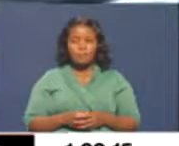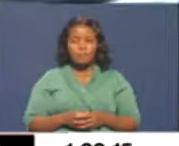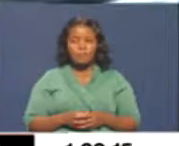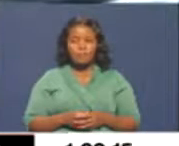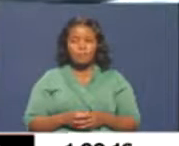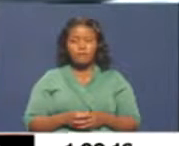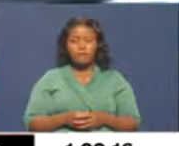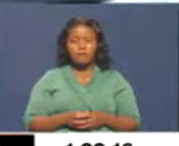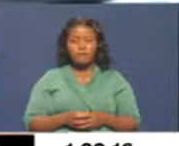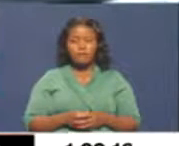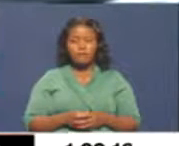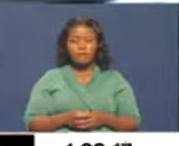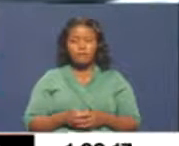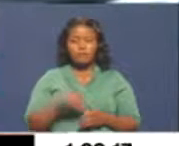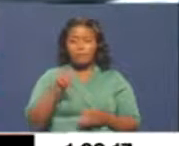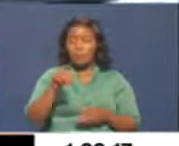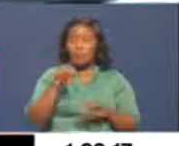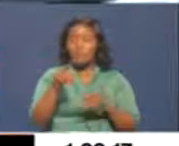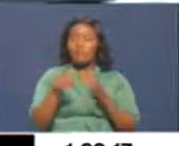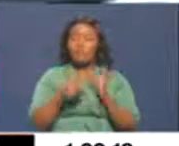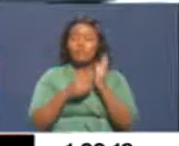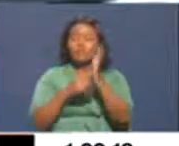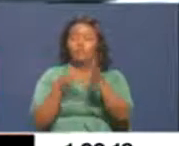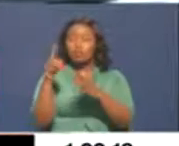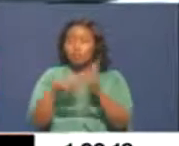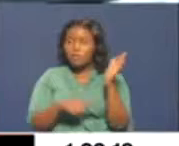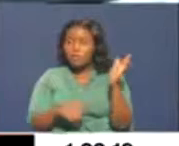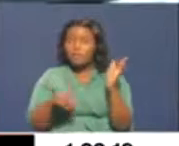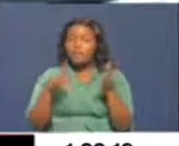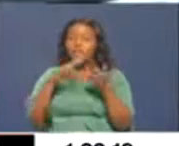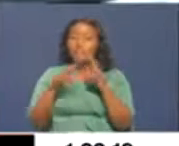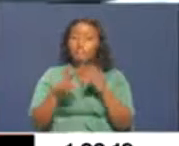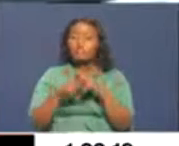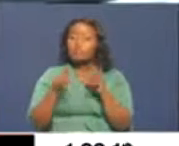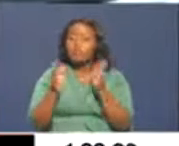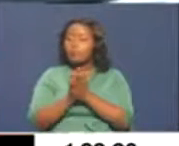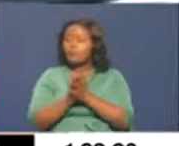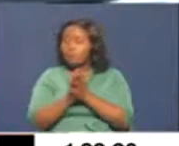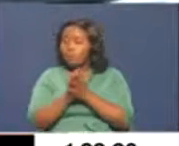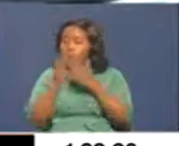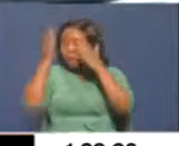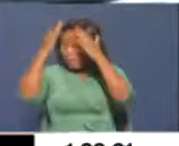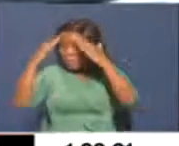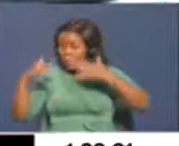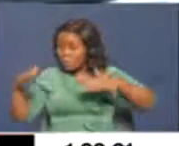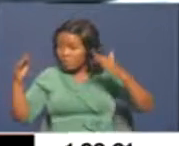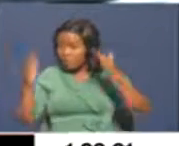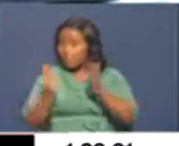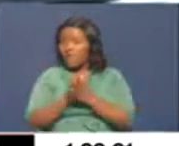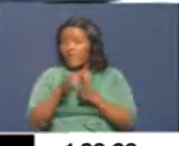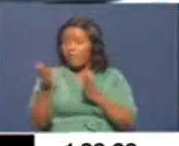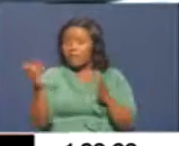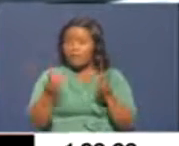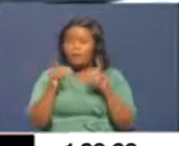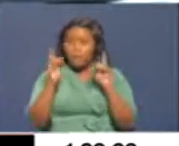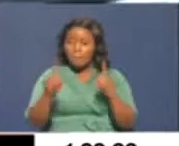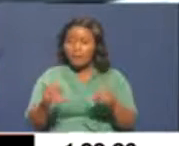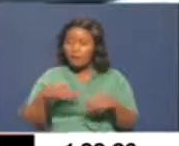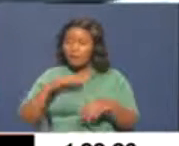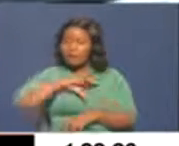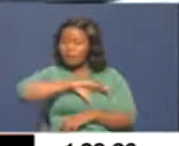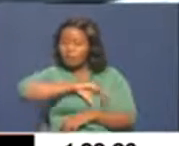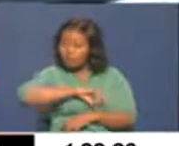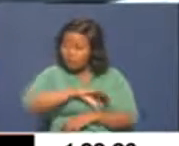Of Islam, which shows that the relationship between a Muslim and others is based on tolerance, justice, and